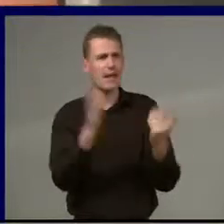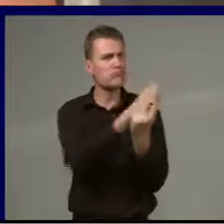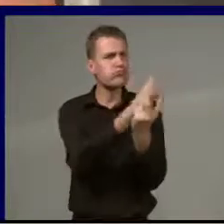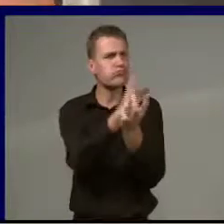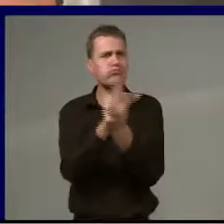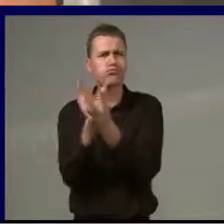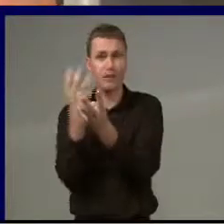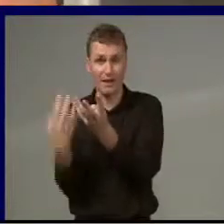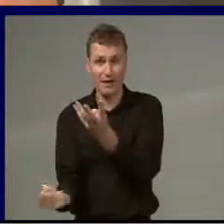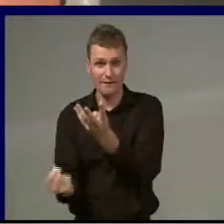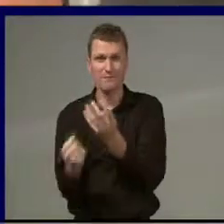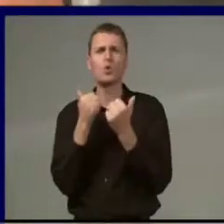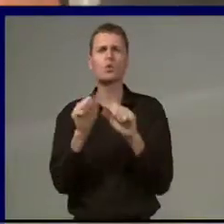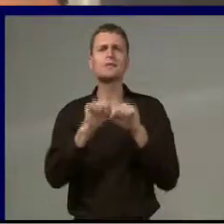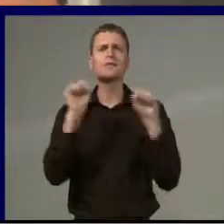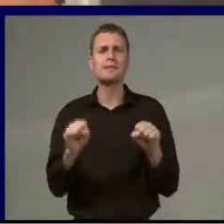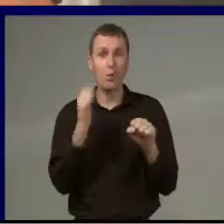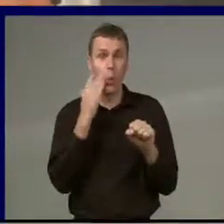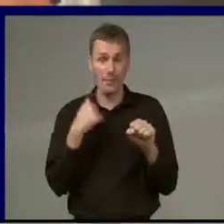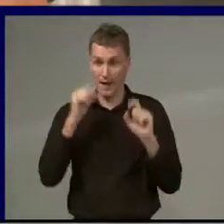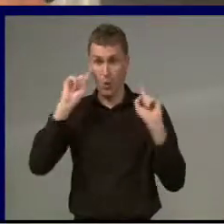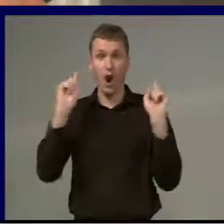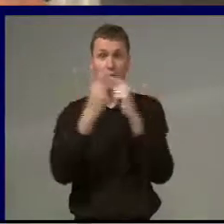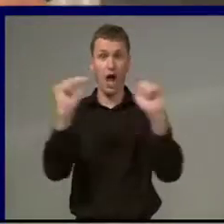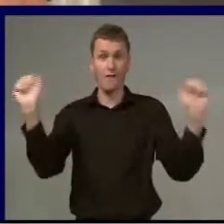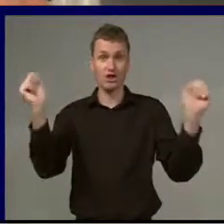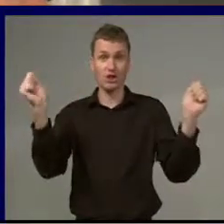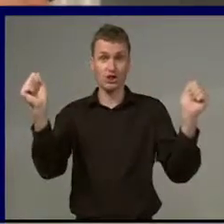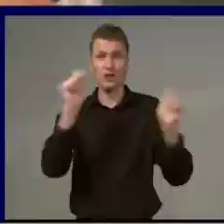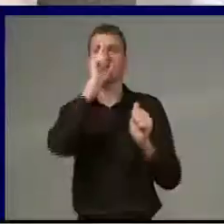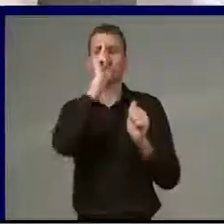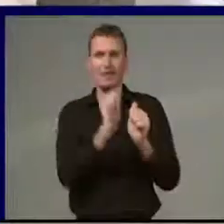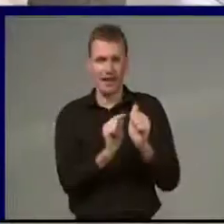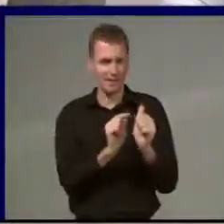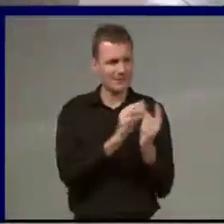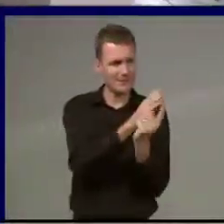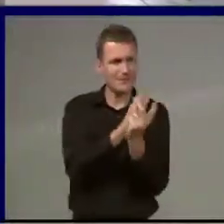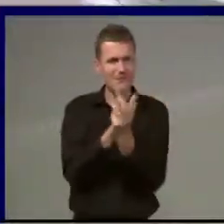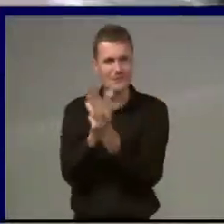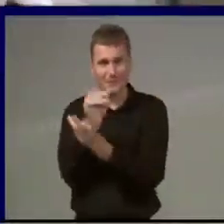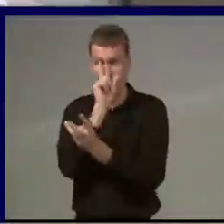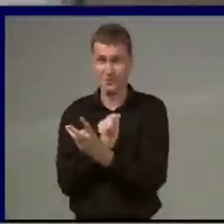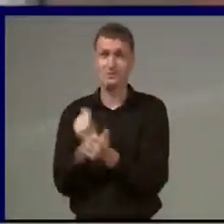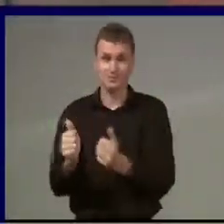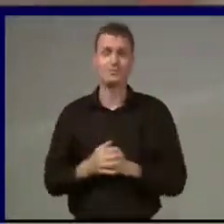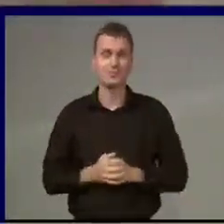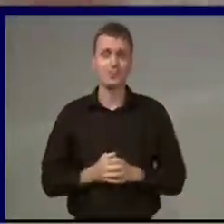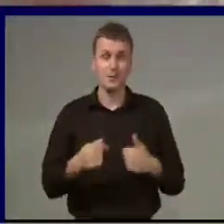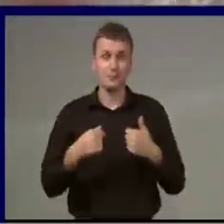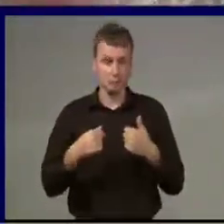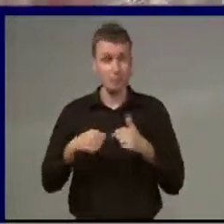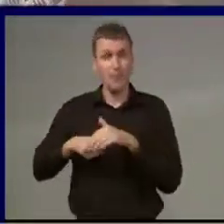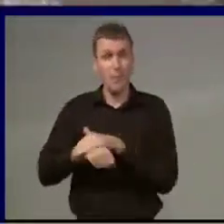There's a really good system where you can, once you qualify, you can go into so many different aspects of it. As a born Cantabrian, being a part